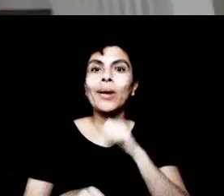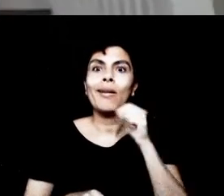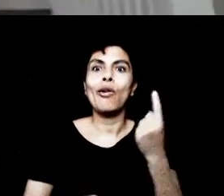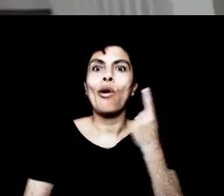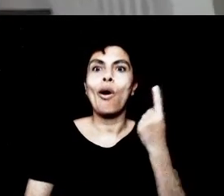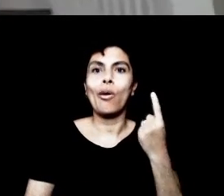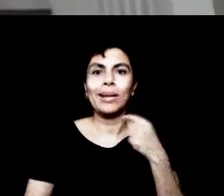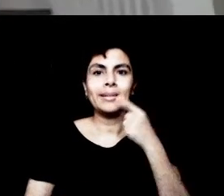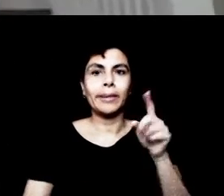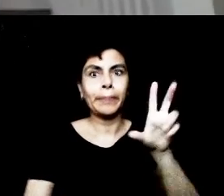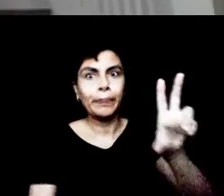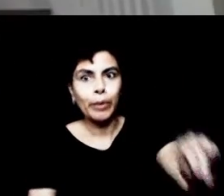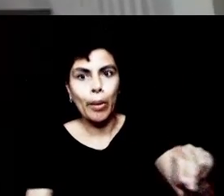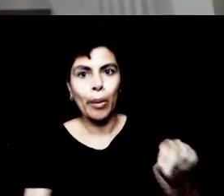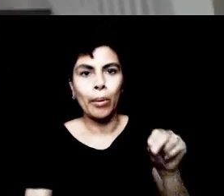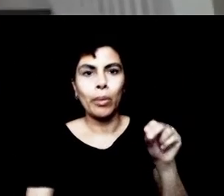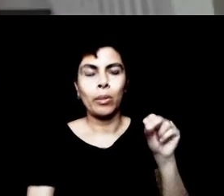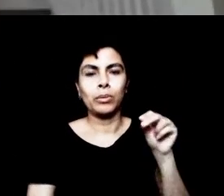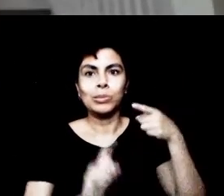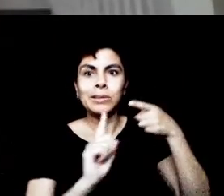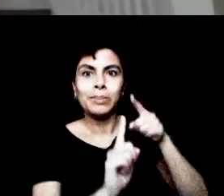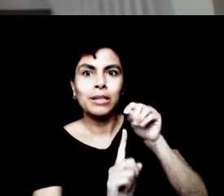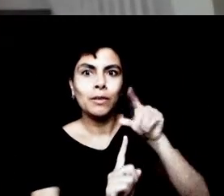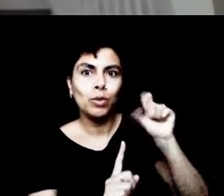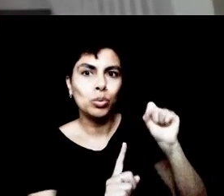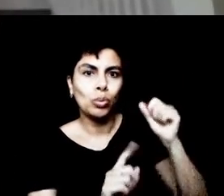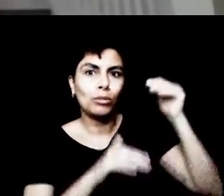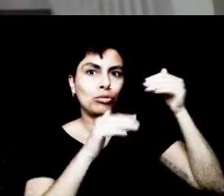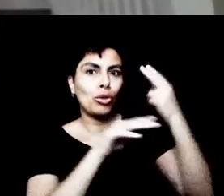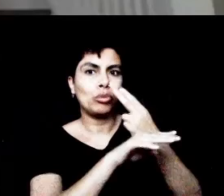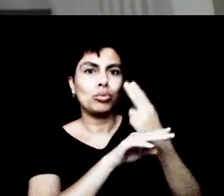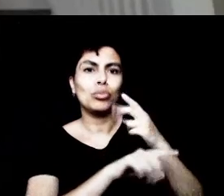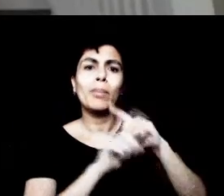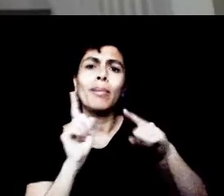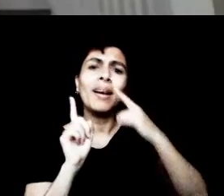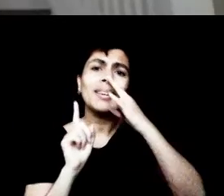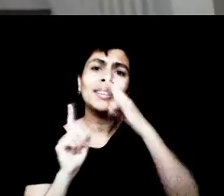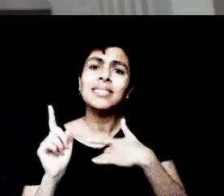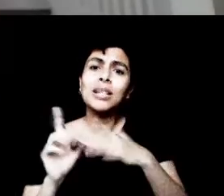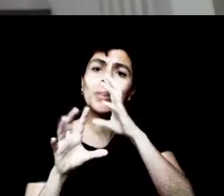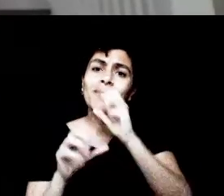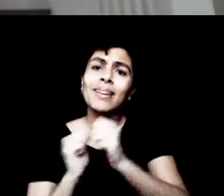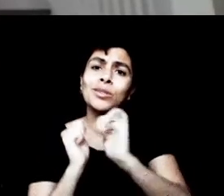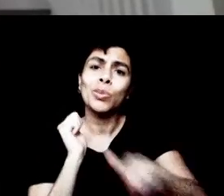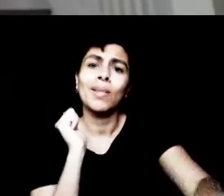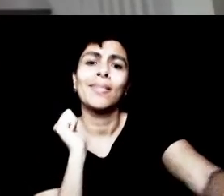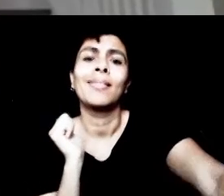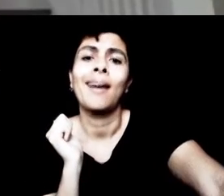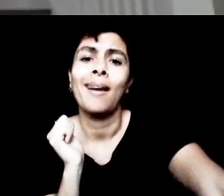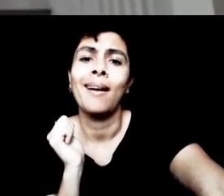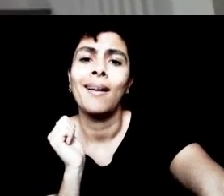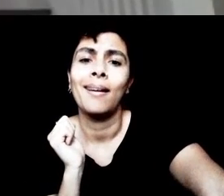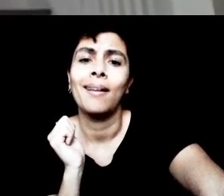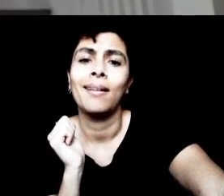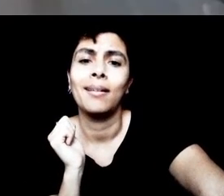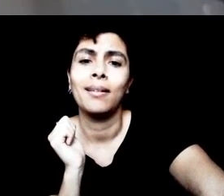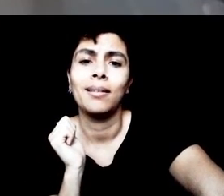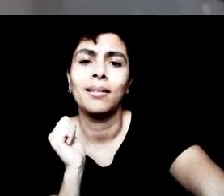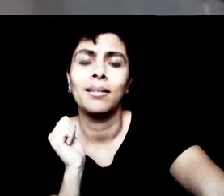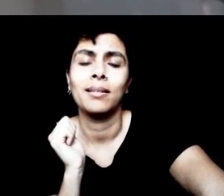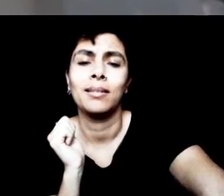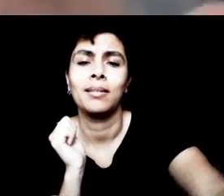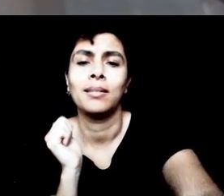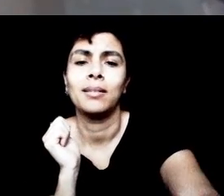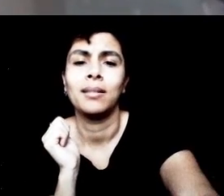So that we are not always saying no to certain tools that adults are using that kids are typically fascinated by. Right. And that